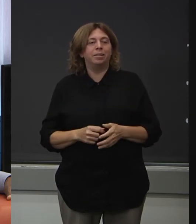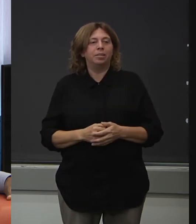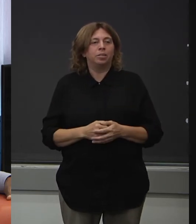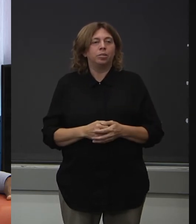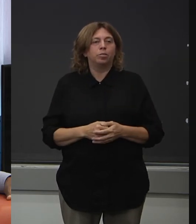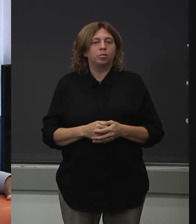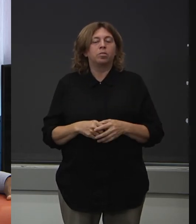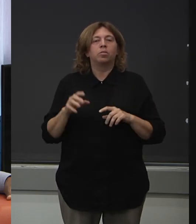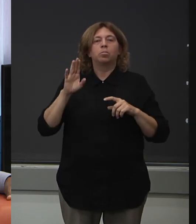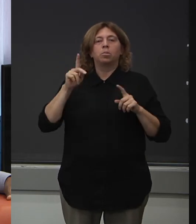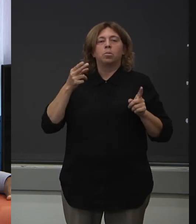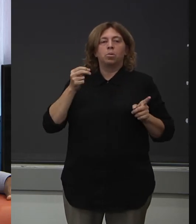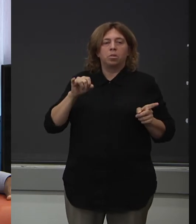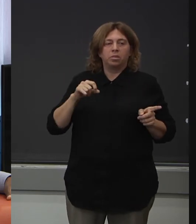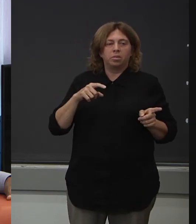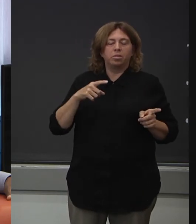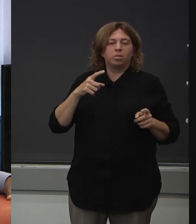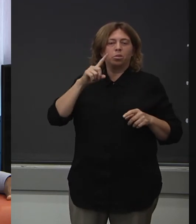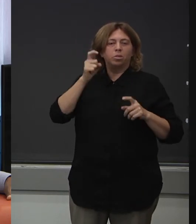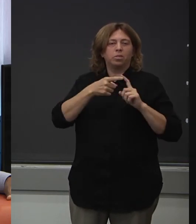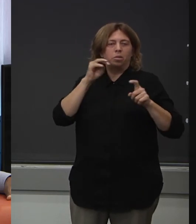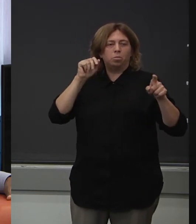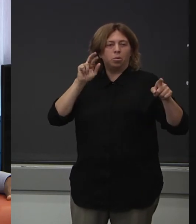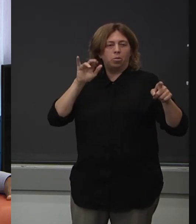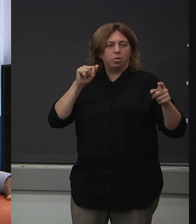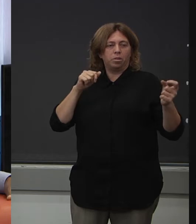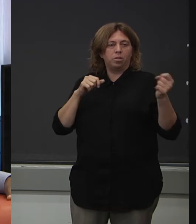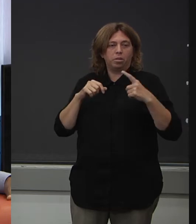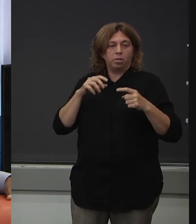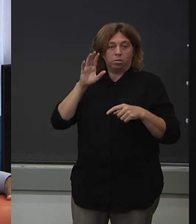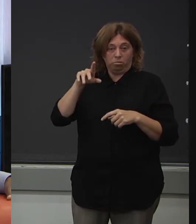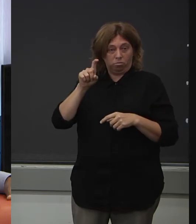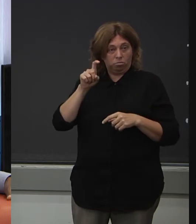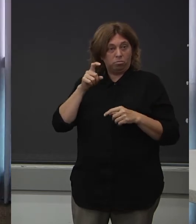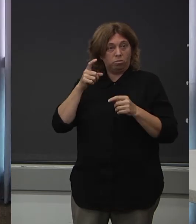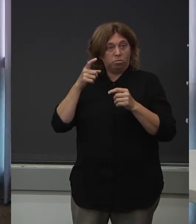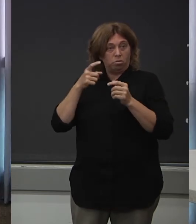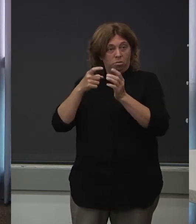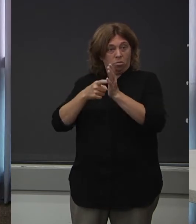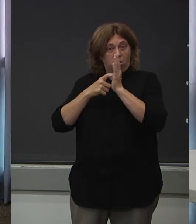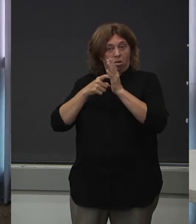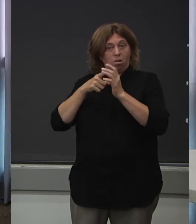required to provide face coverings for employees and customers?